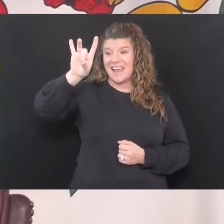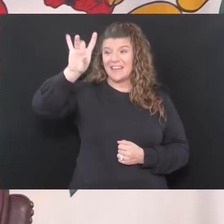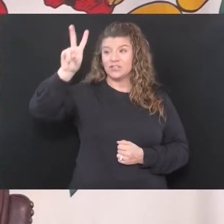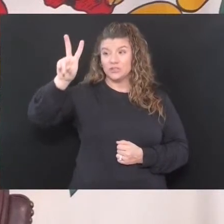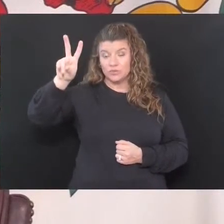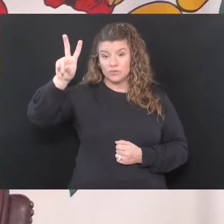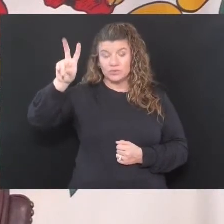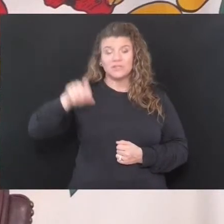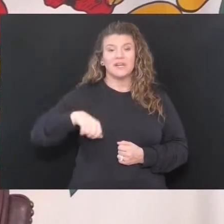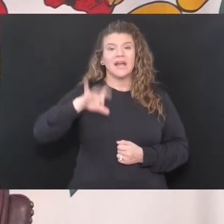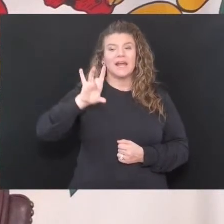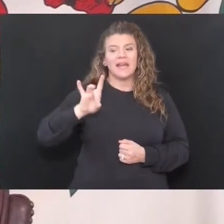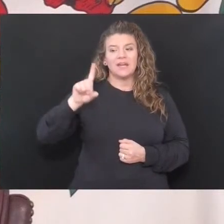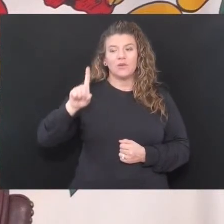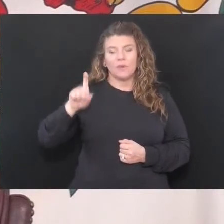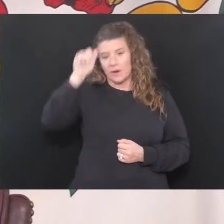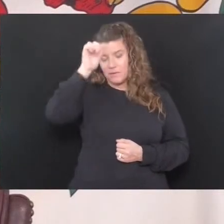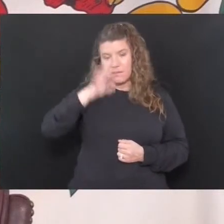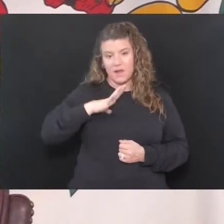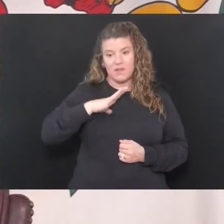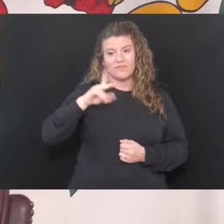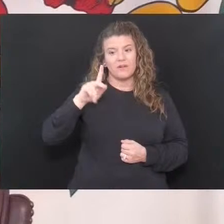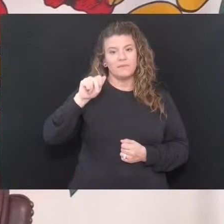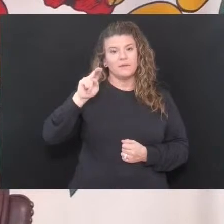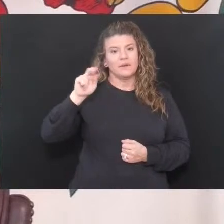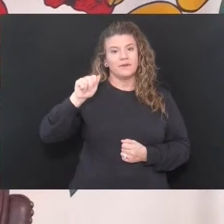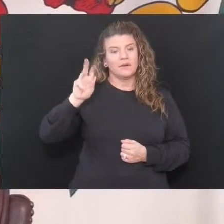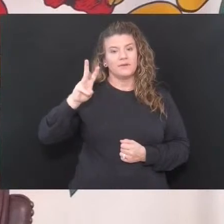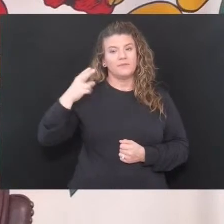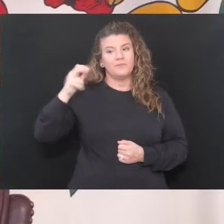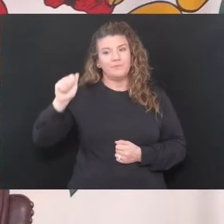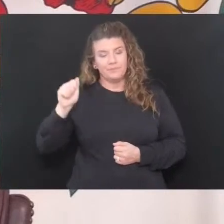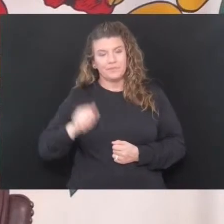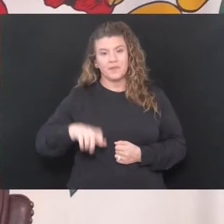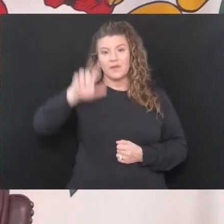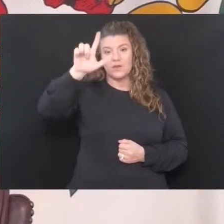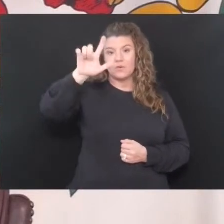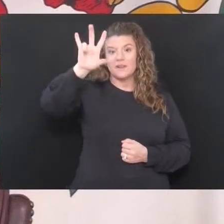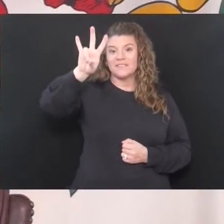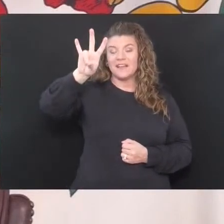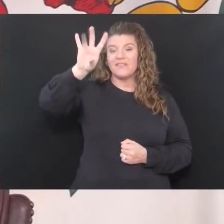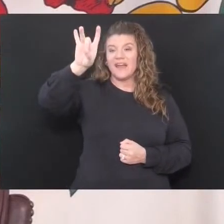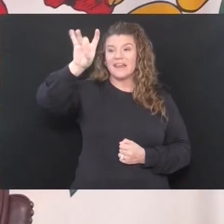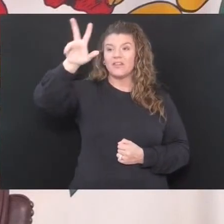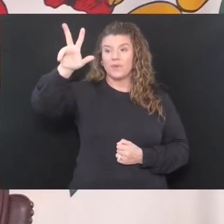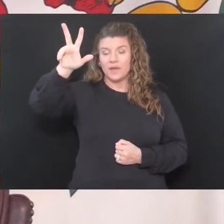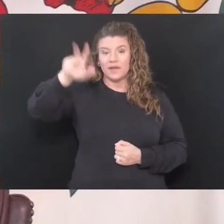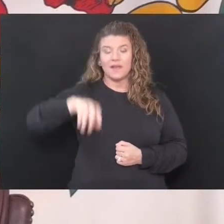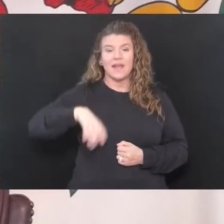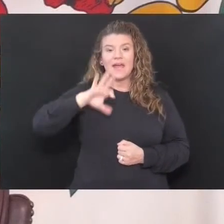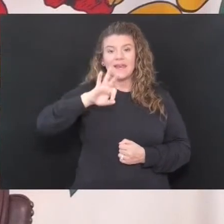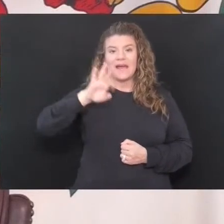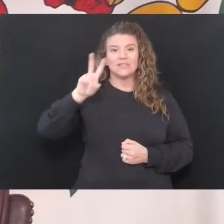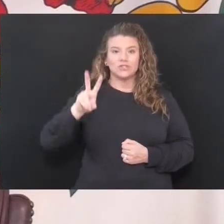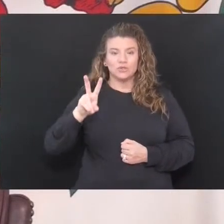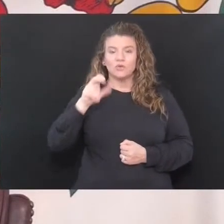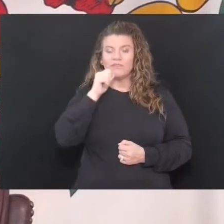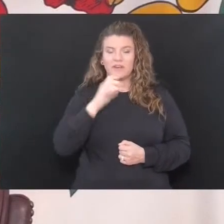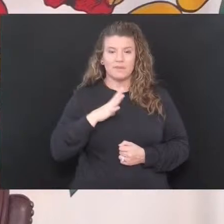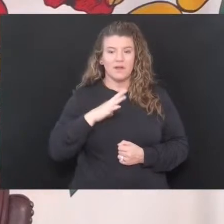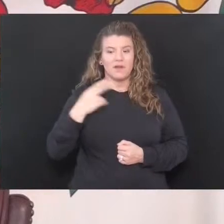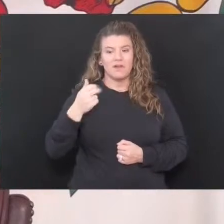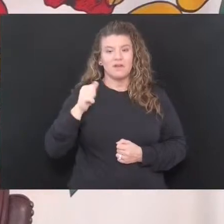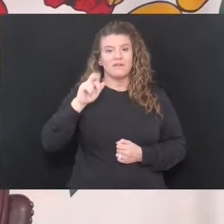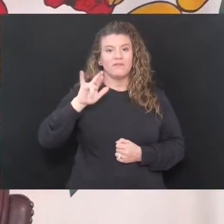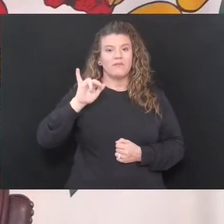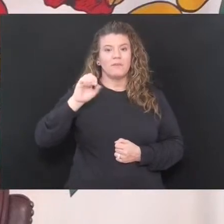2,782nd death is an 81-year-old male from Kanawha County. Our 2,783rd death is a 92-year-old female from